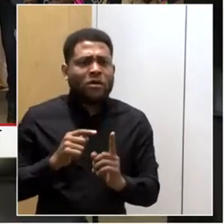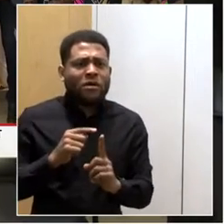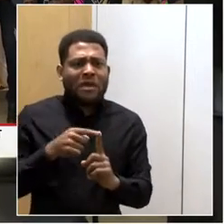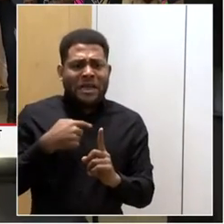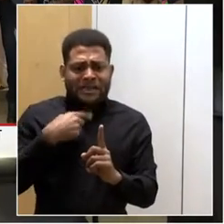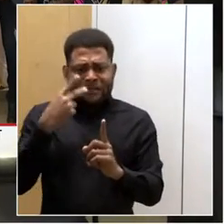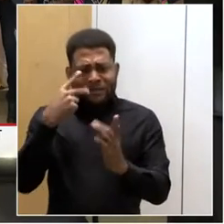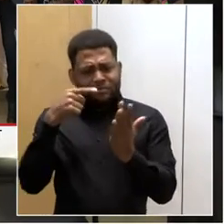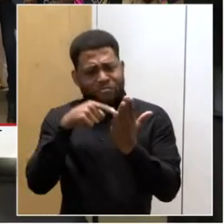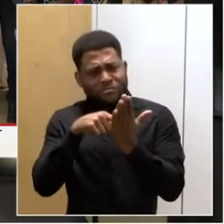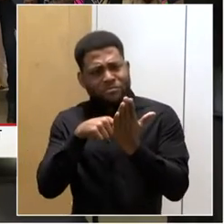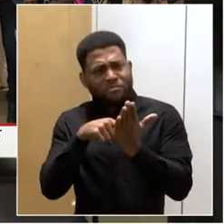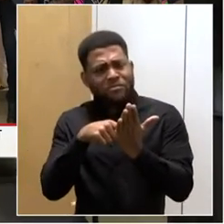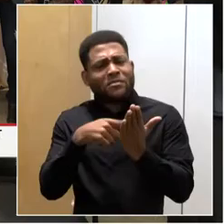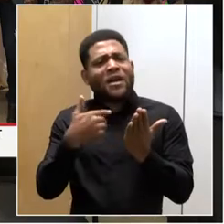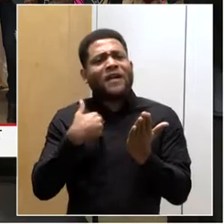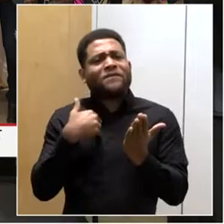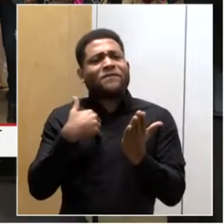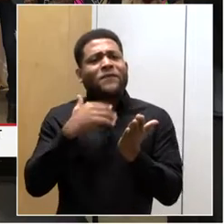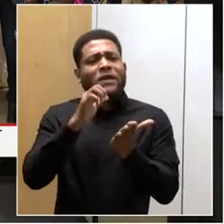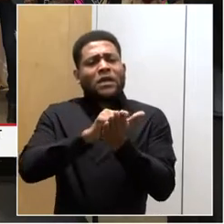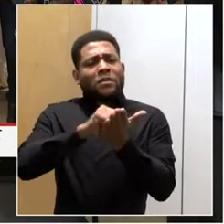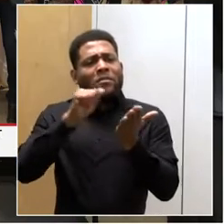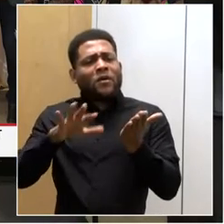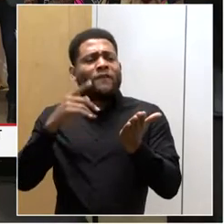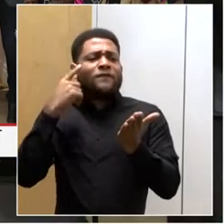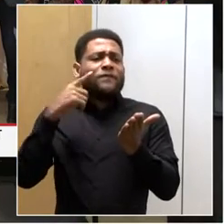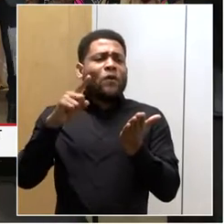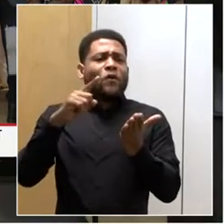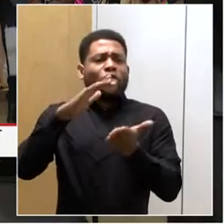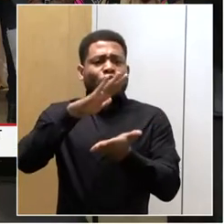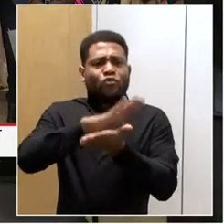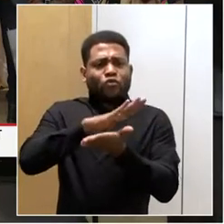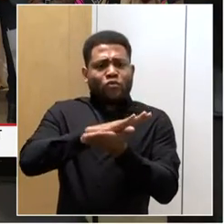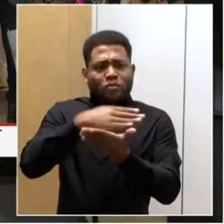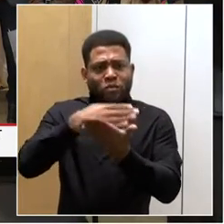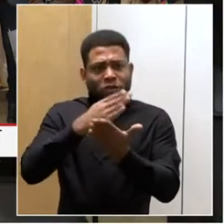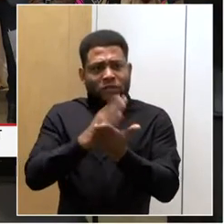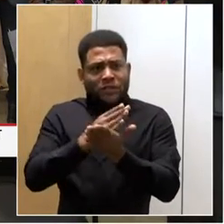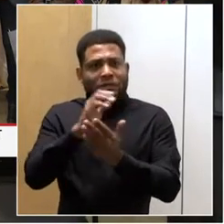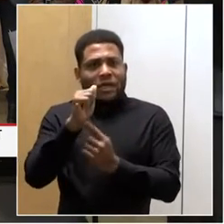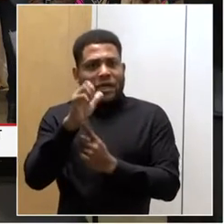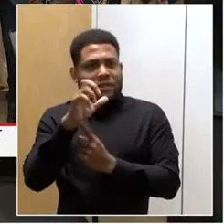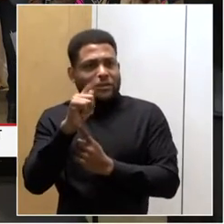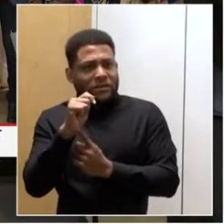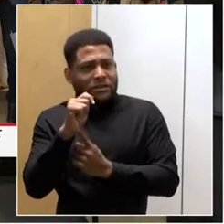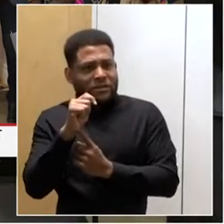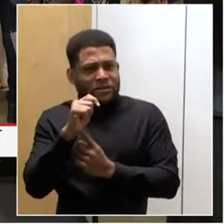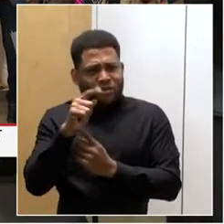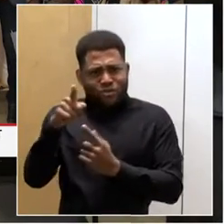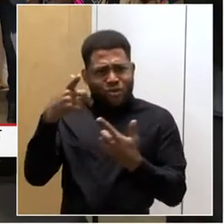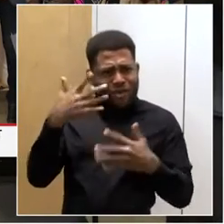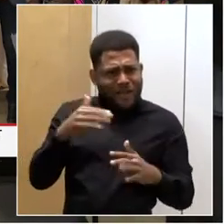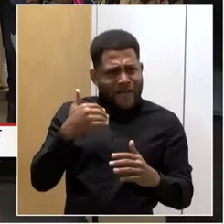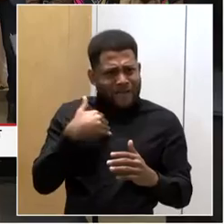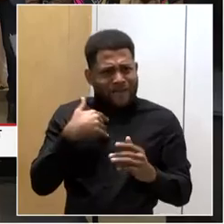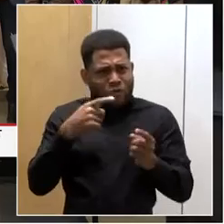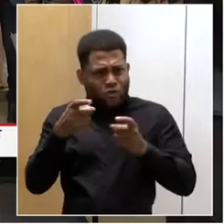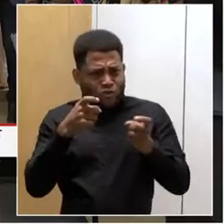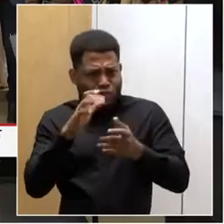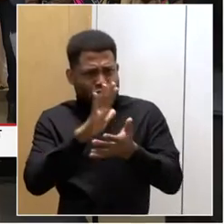includes a repeal of the Schools First and Budgeting Act, and given you already have mayoral control of schools, this is the last